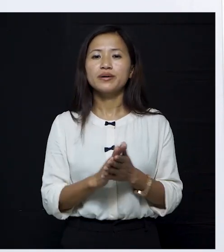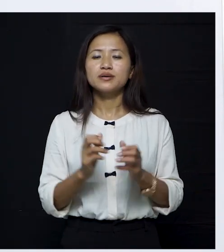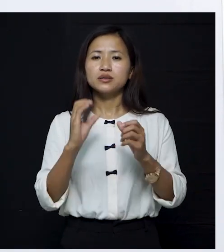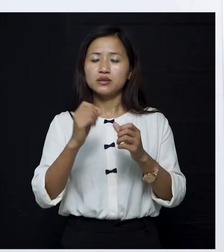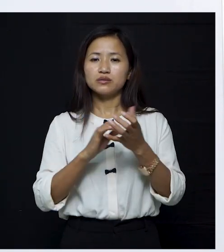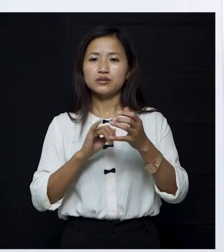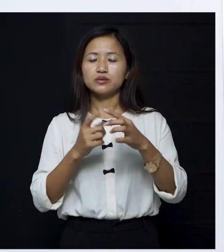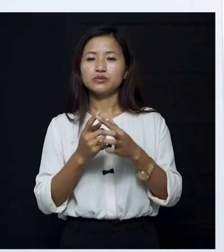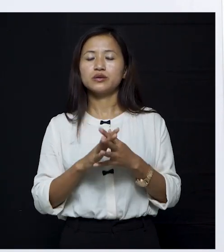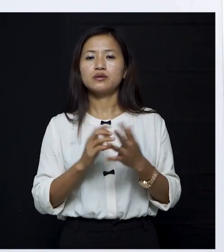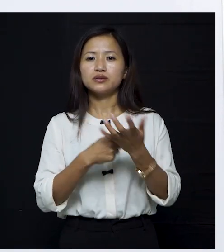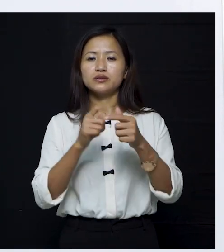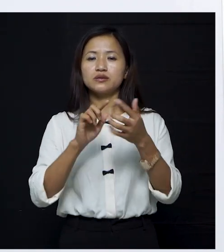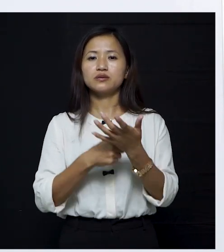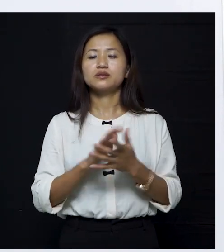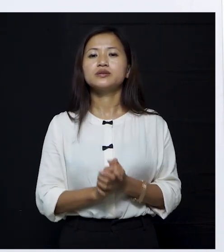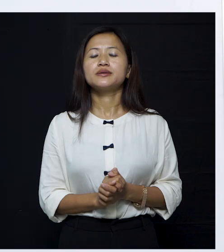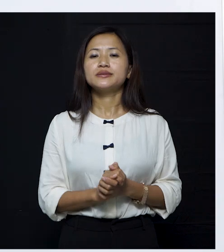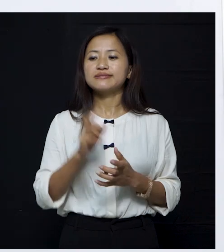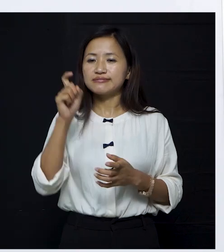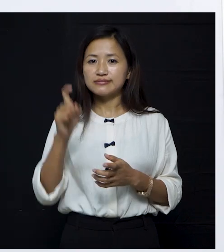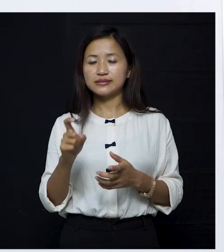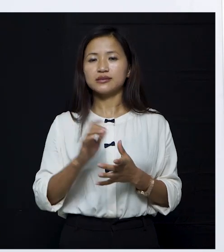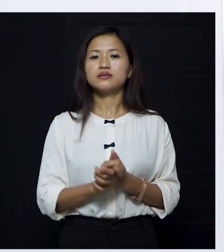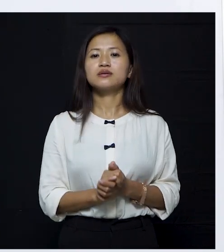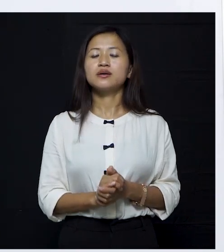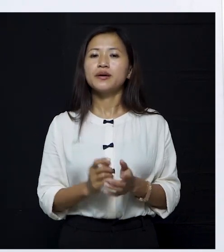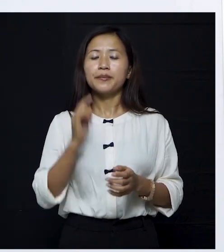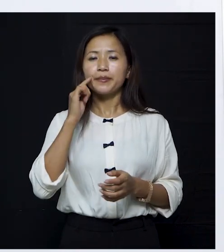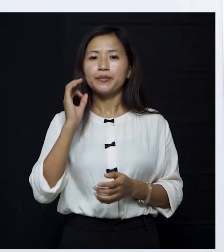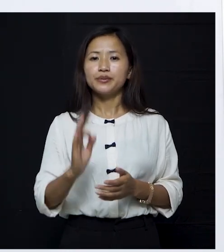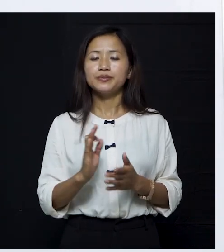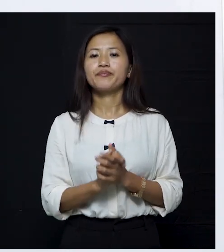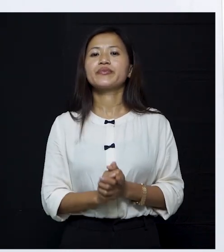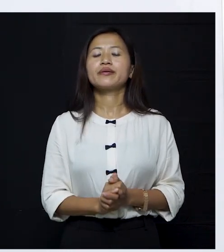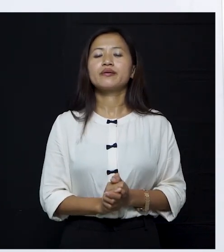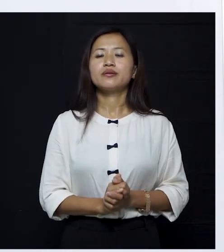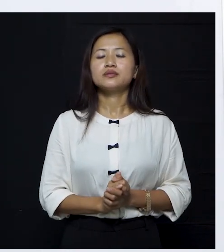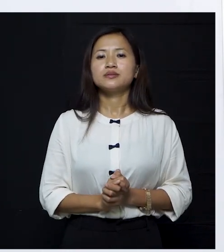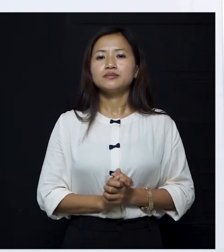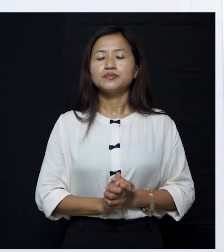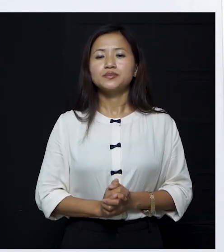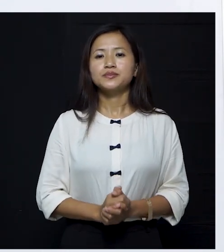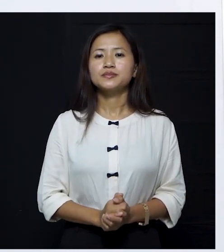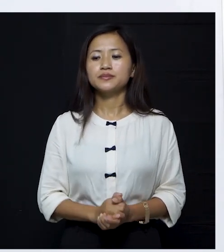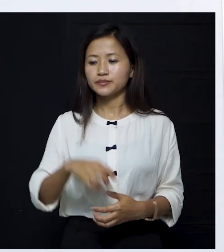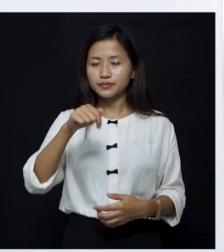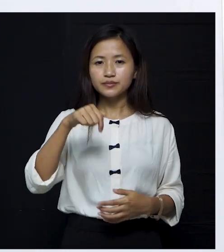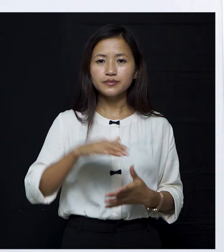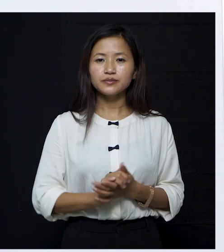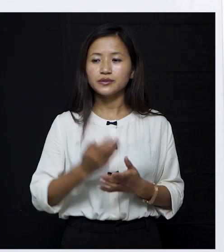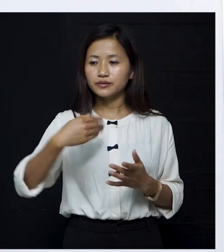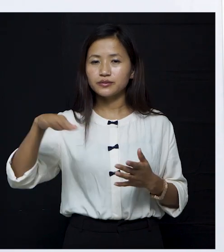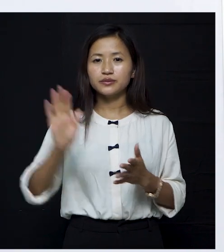awareness is very, very necessary, okay? It is important, plus it is very necessary, okay? Now,